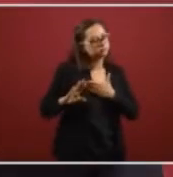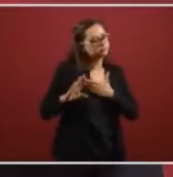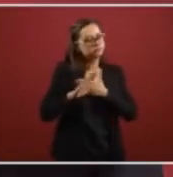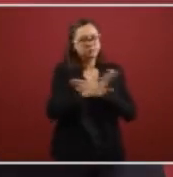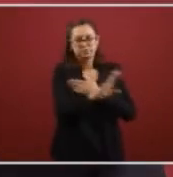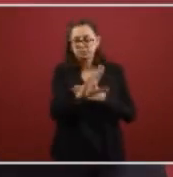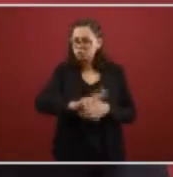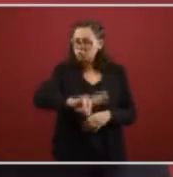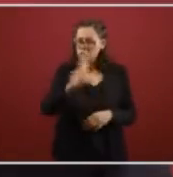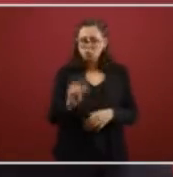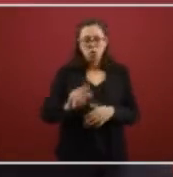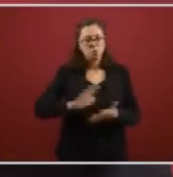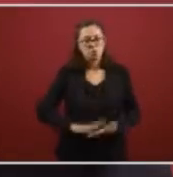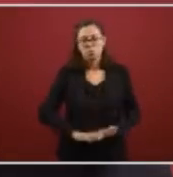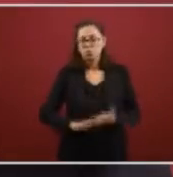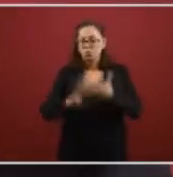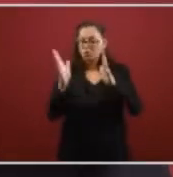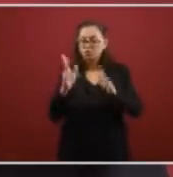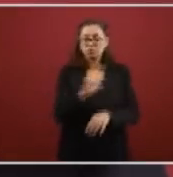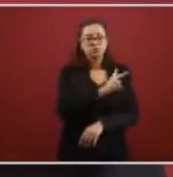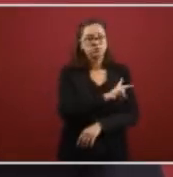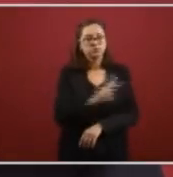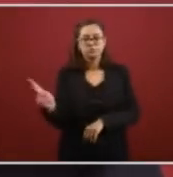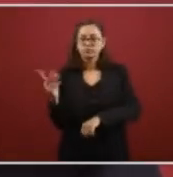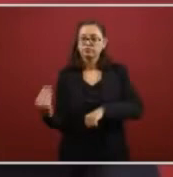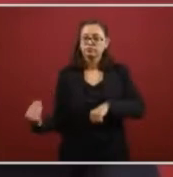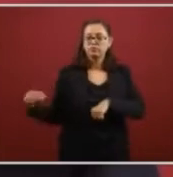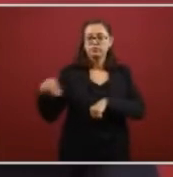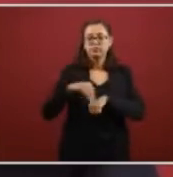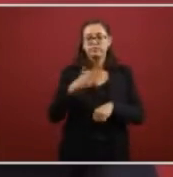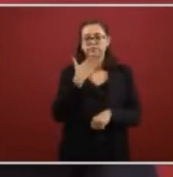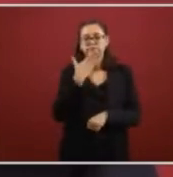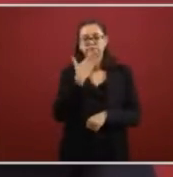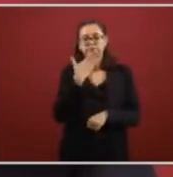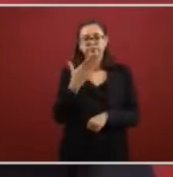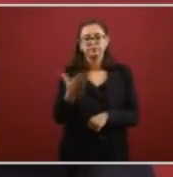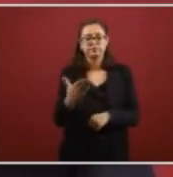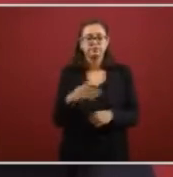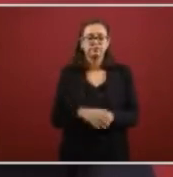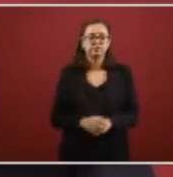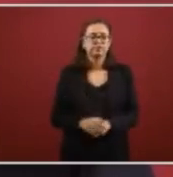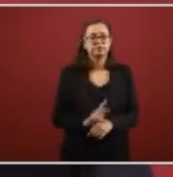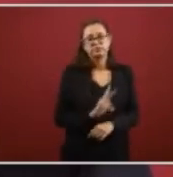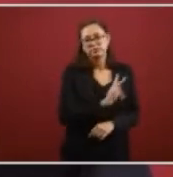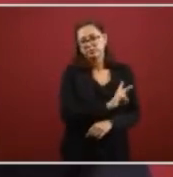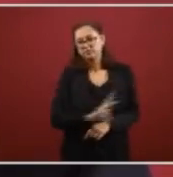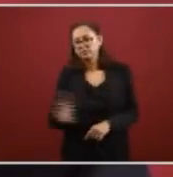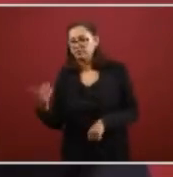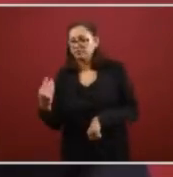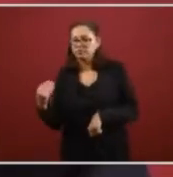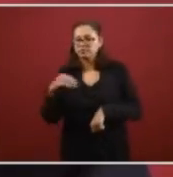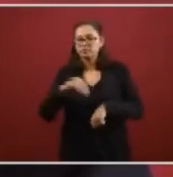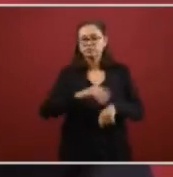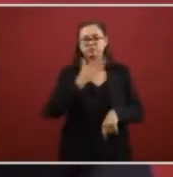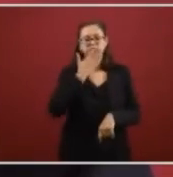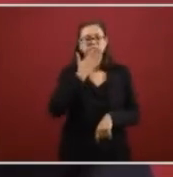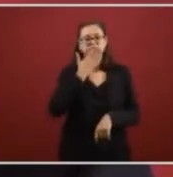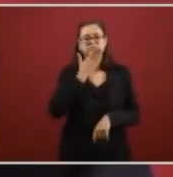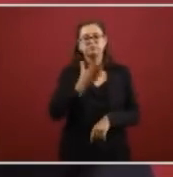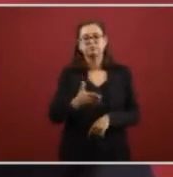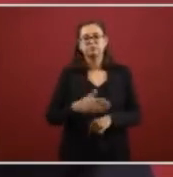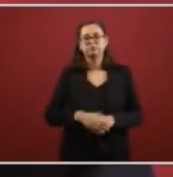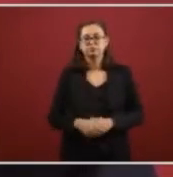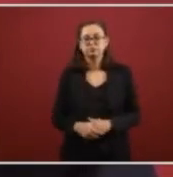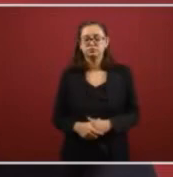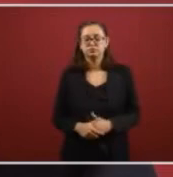continue to tell you to request and tell you to have no violence, and to every one of us to